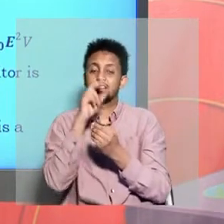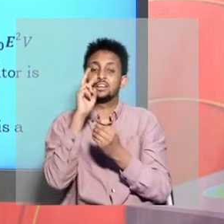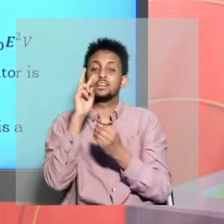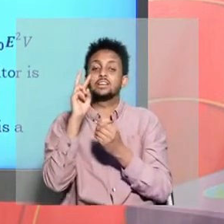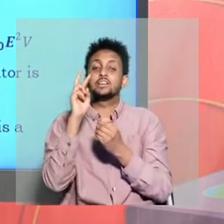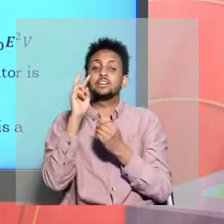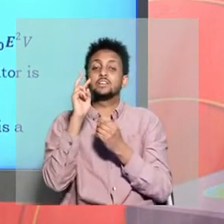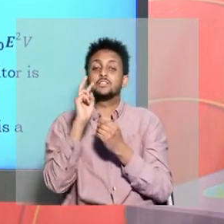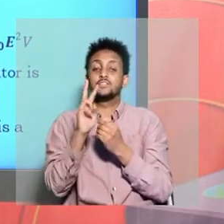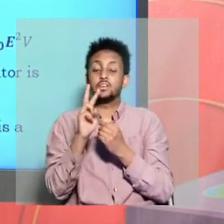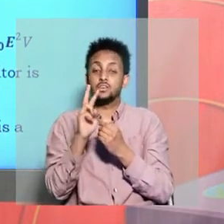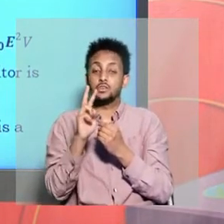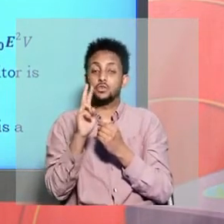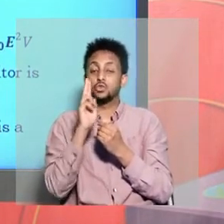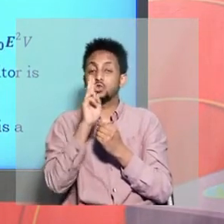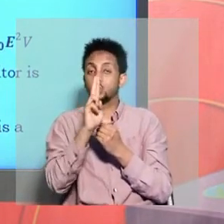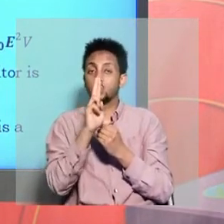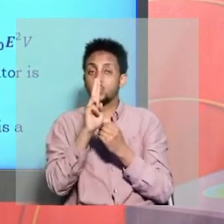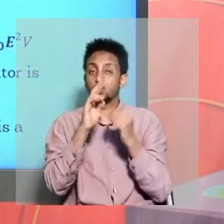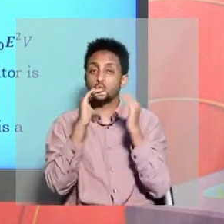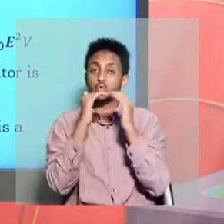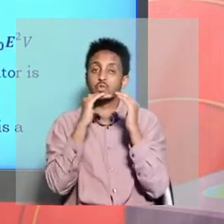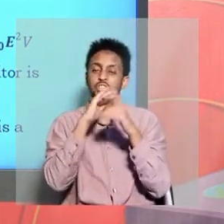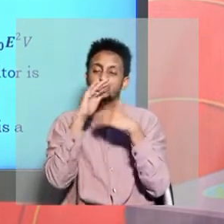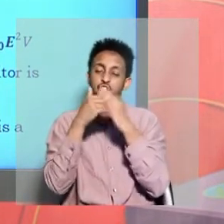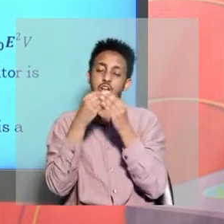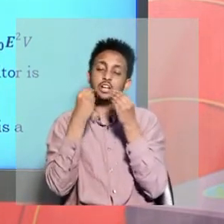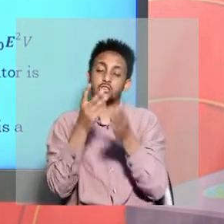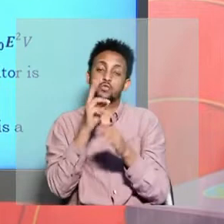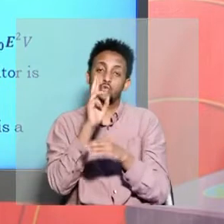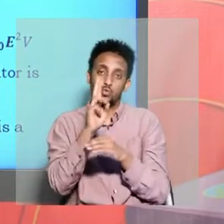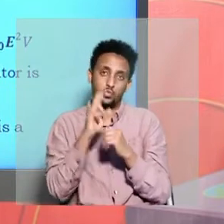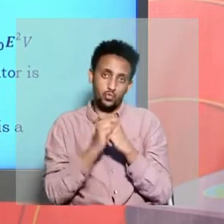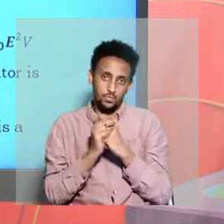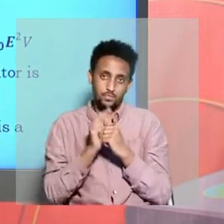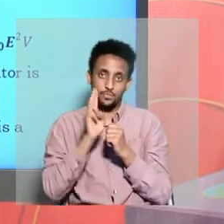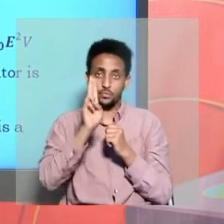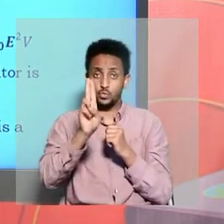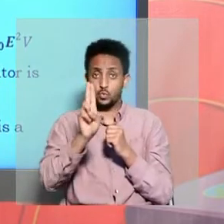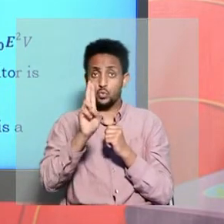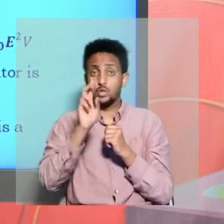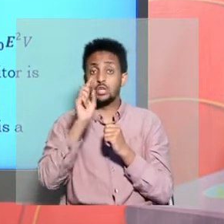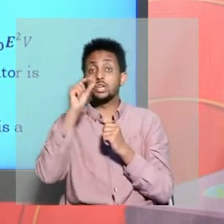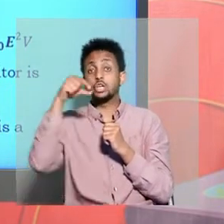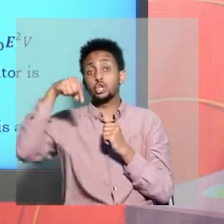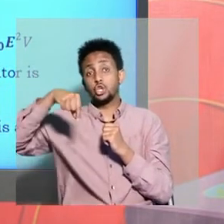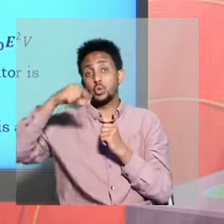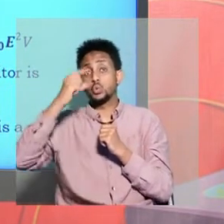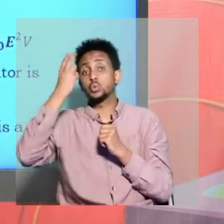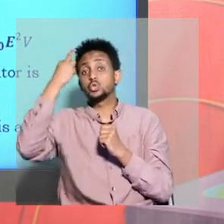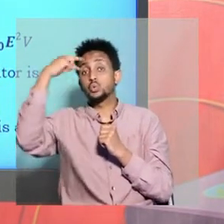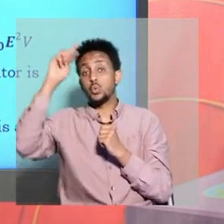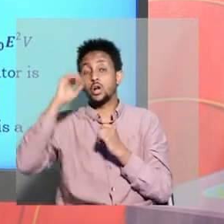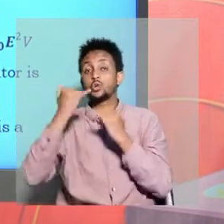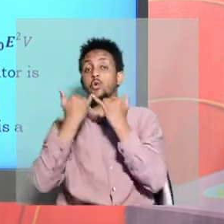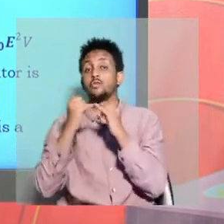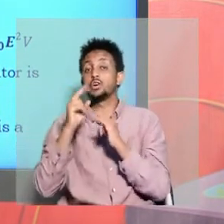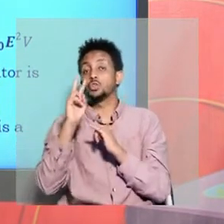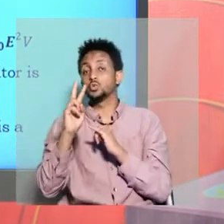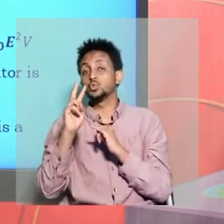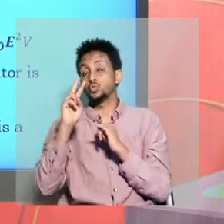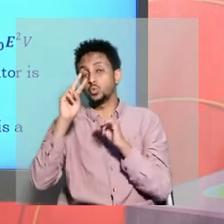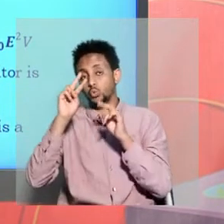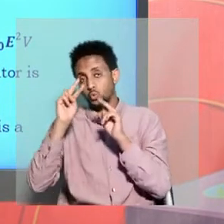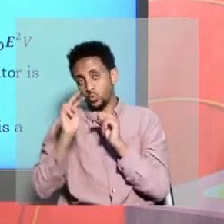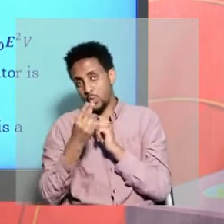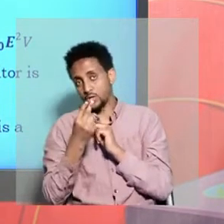to, U can be generally given as Q squared over 2i of C,